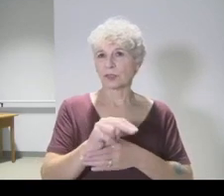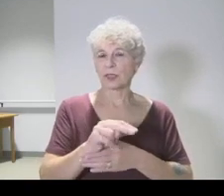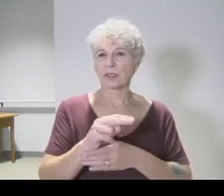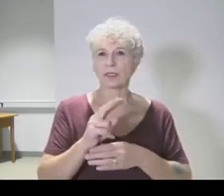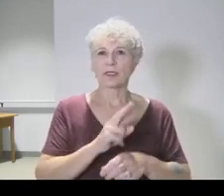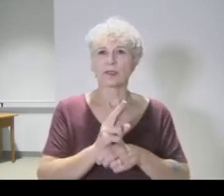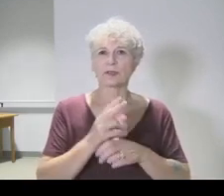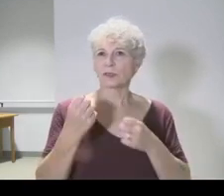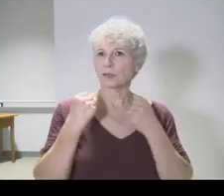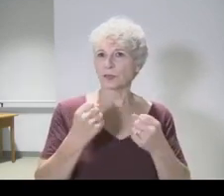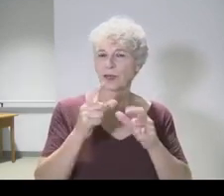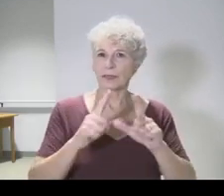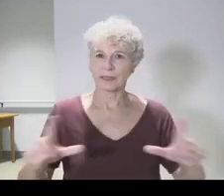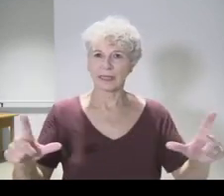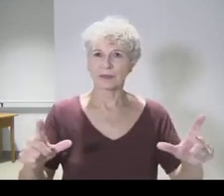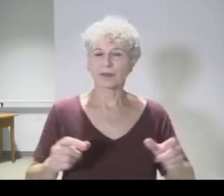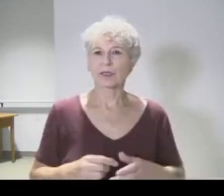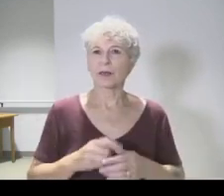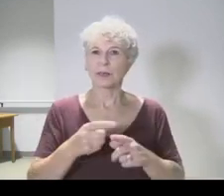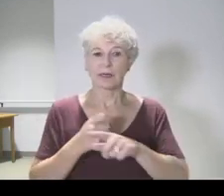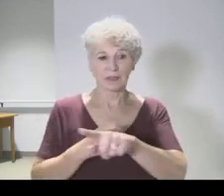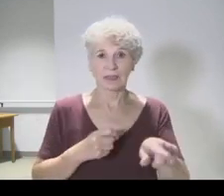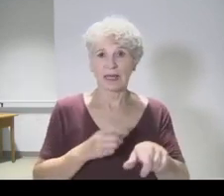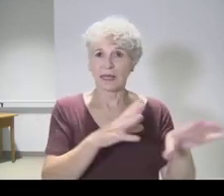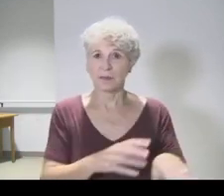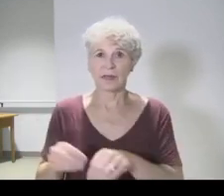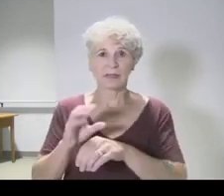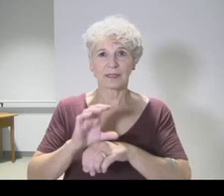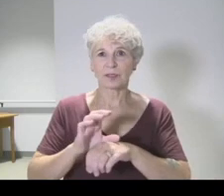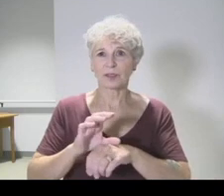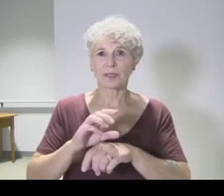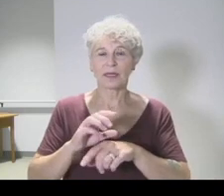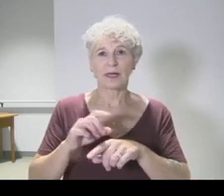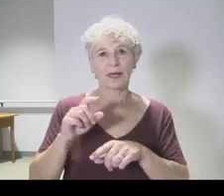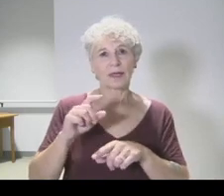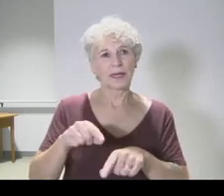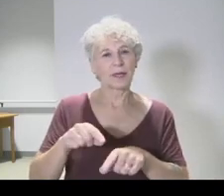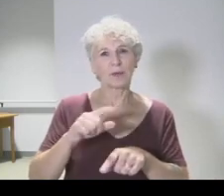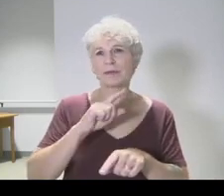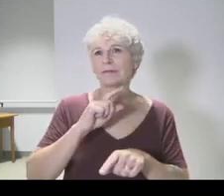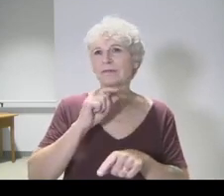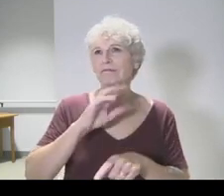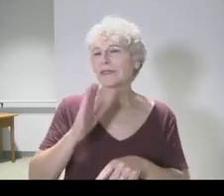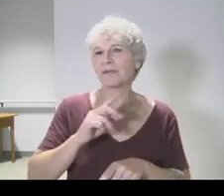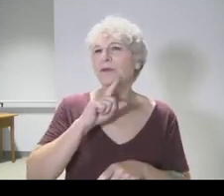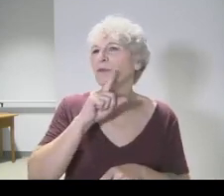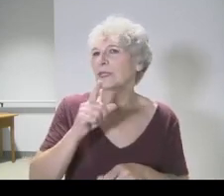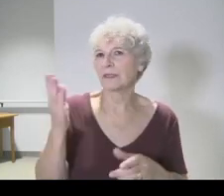when he says that because they abandoned the church, they never were really part of the church.